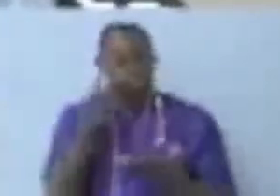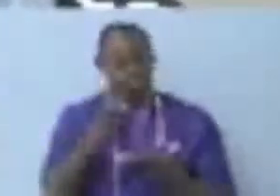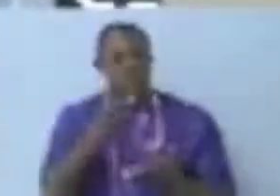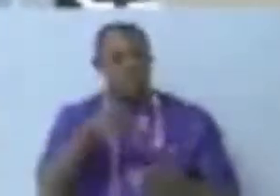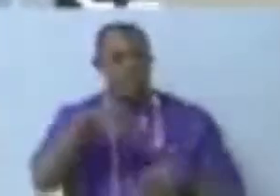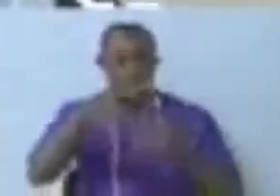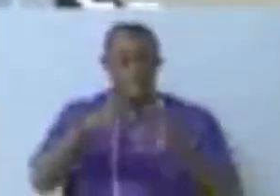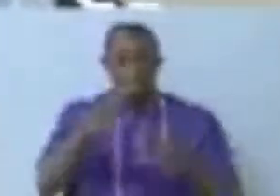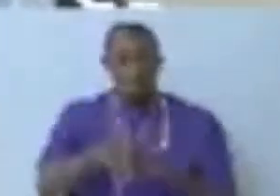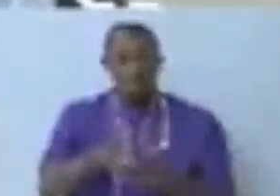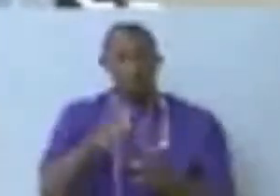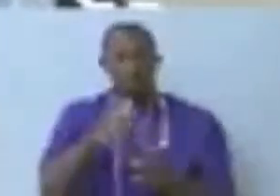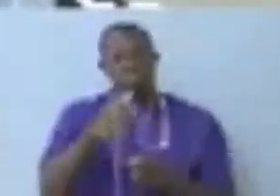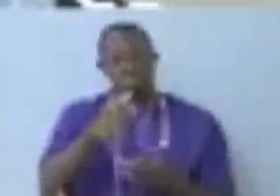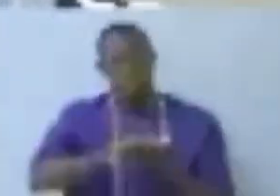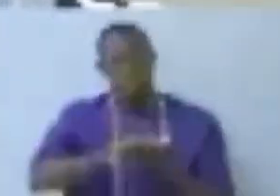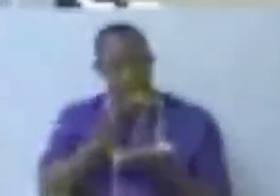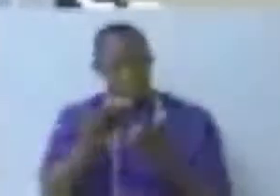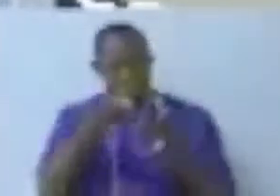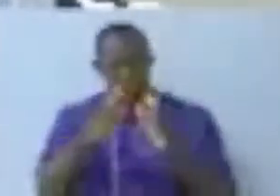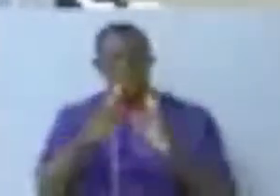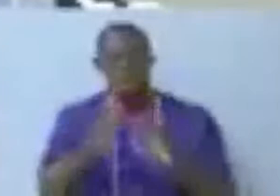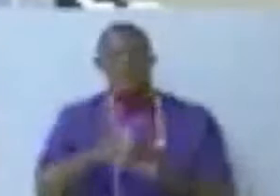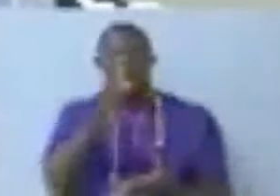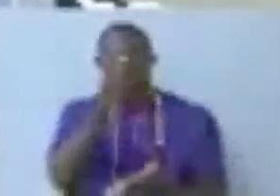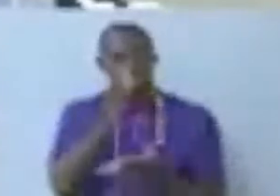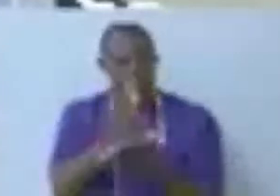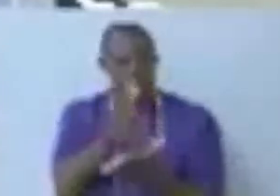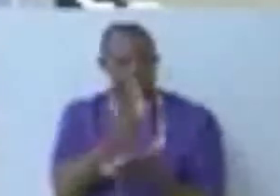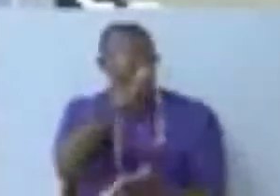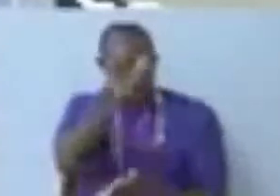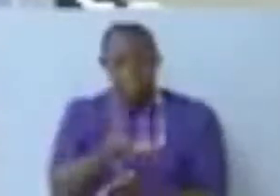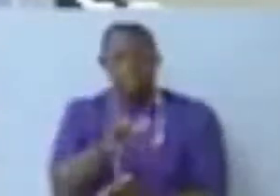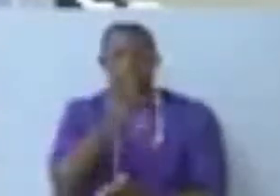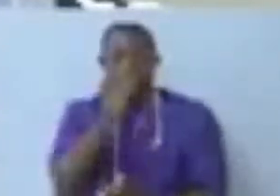The witness said there was this question. He